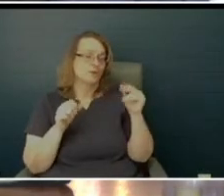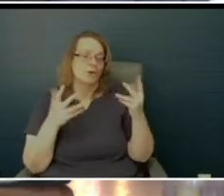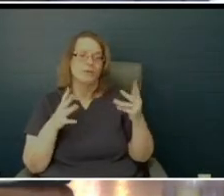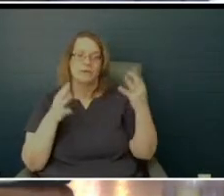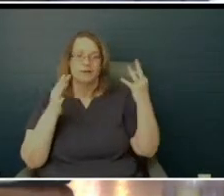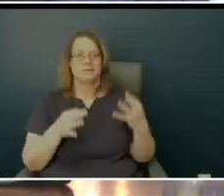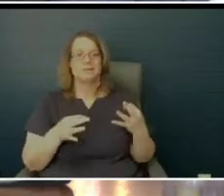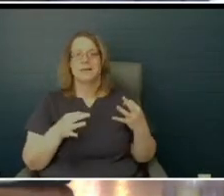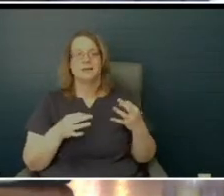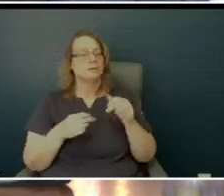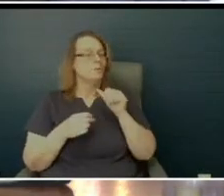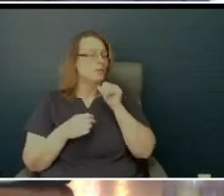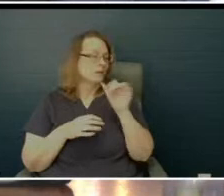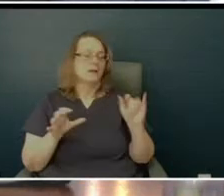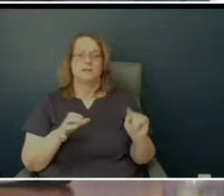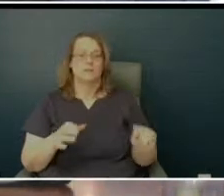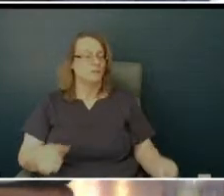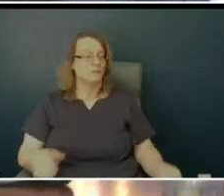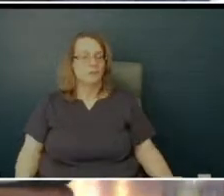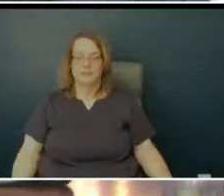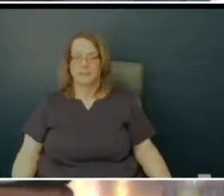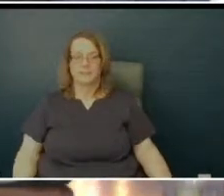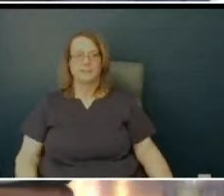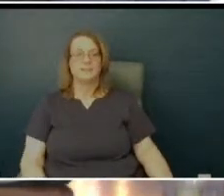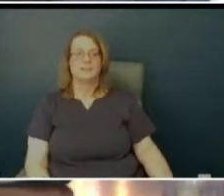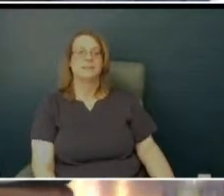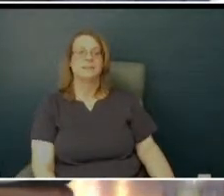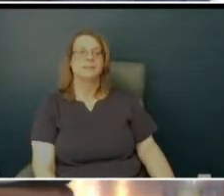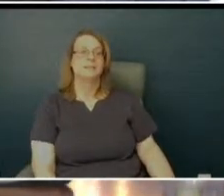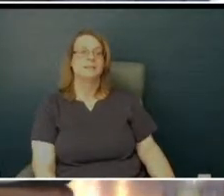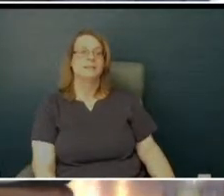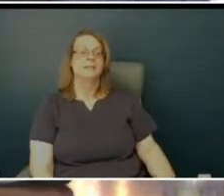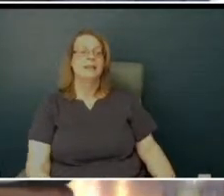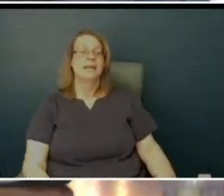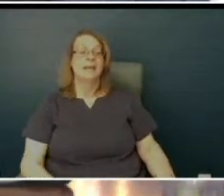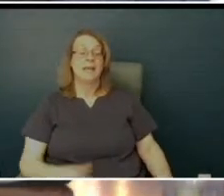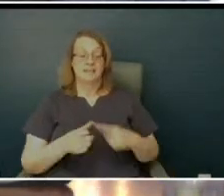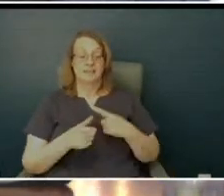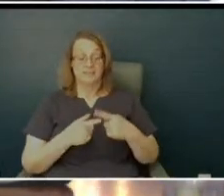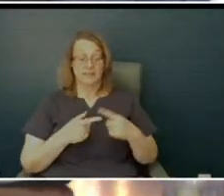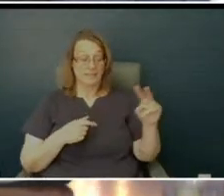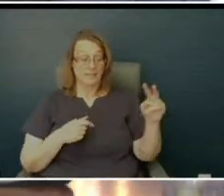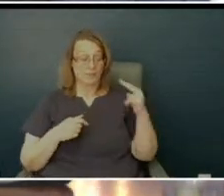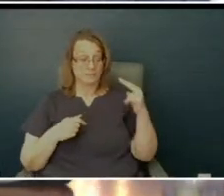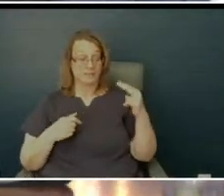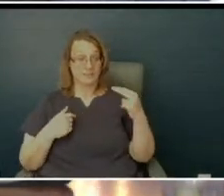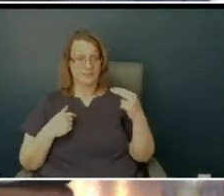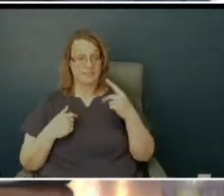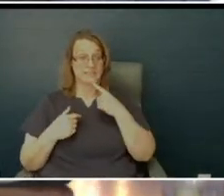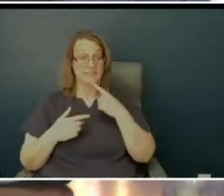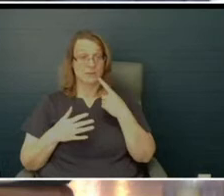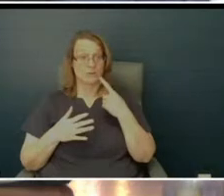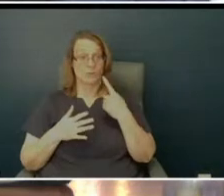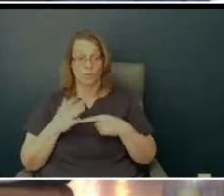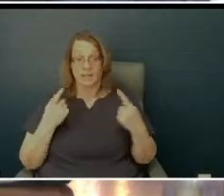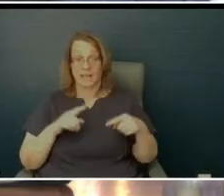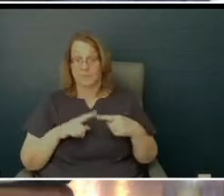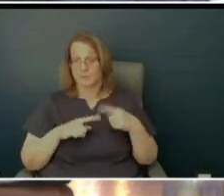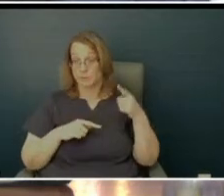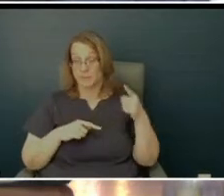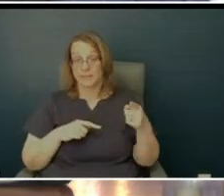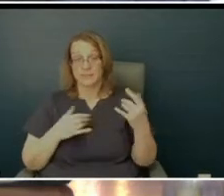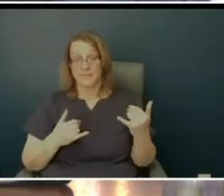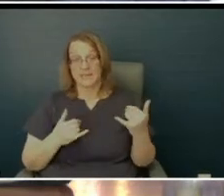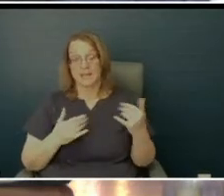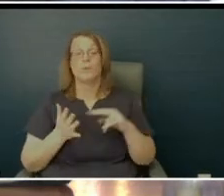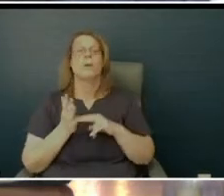not going to do it. And then he turned to me and said, so what happens to him now? Meaning Mr.